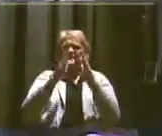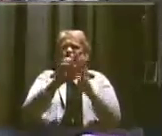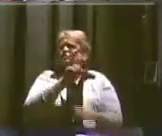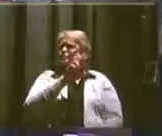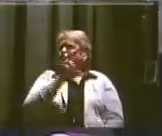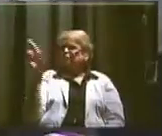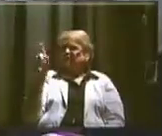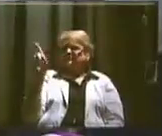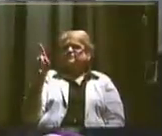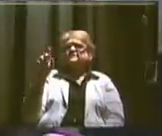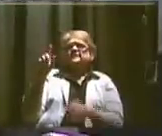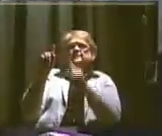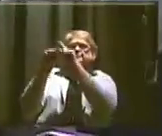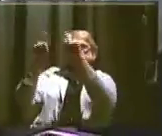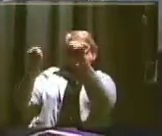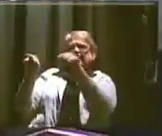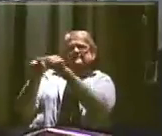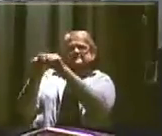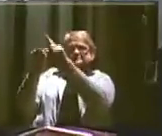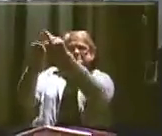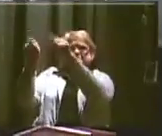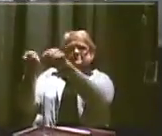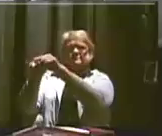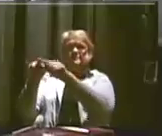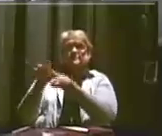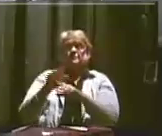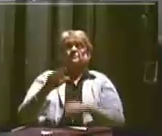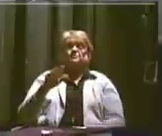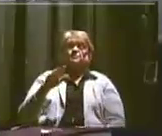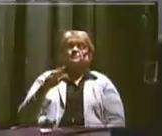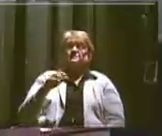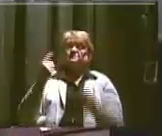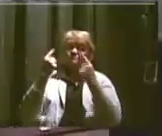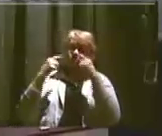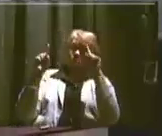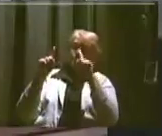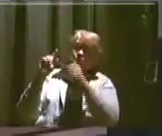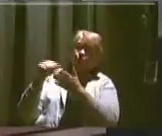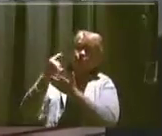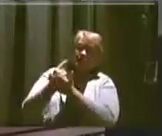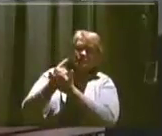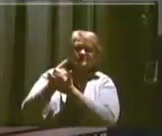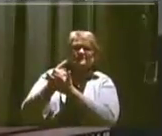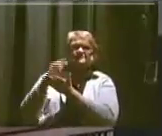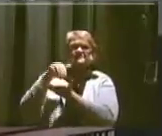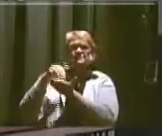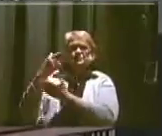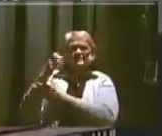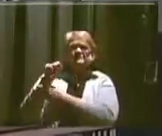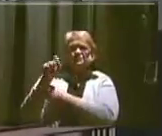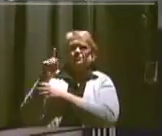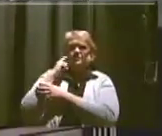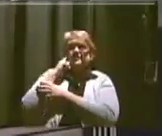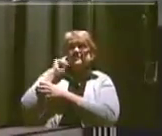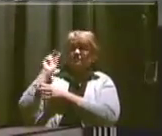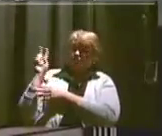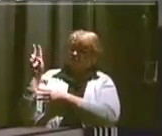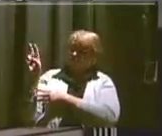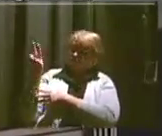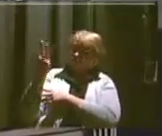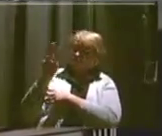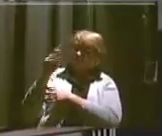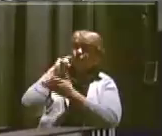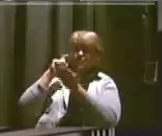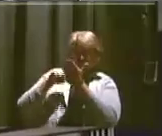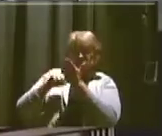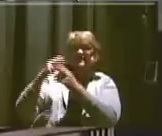wall. Those are distinguished graduates of Central High School. If you look at them and examine them, I'm sure that you will recognize a lot of those people who